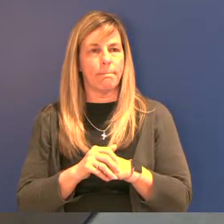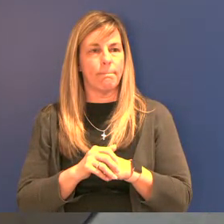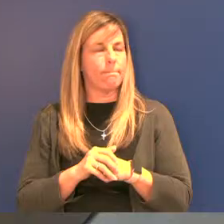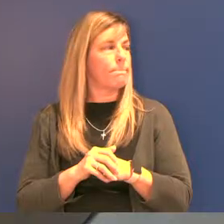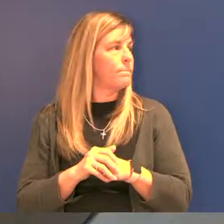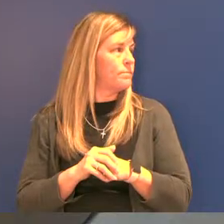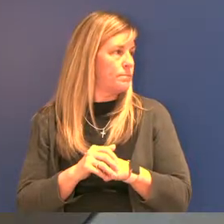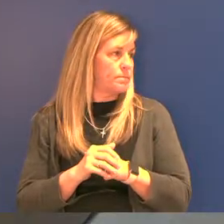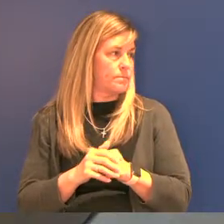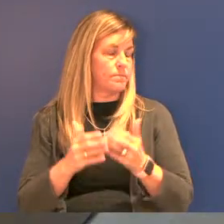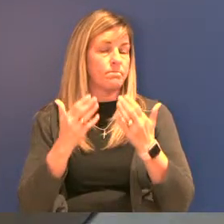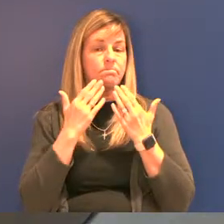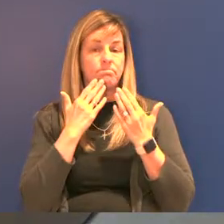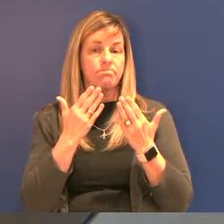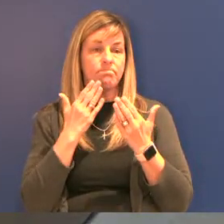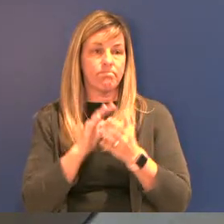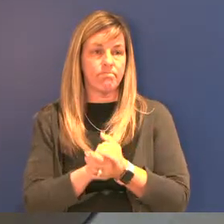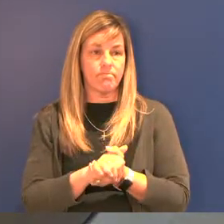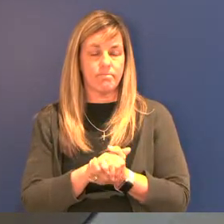Thank you.